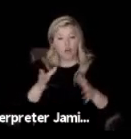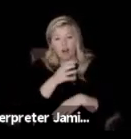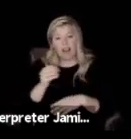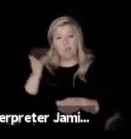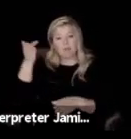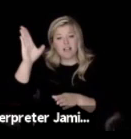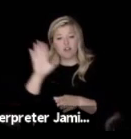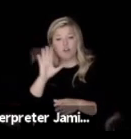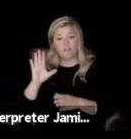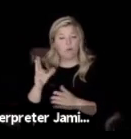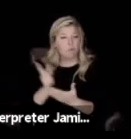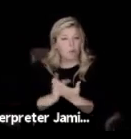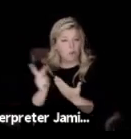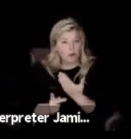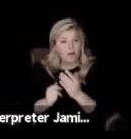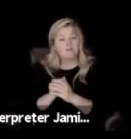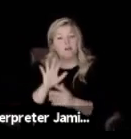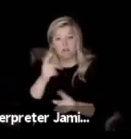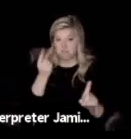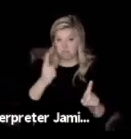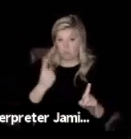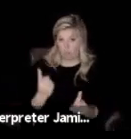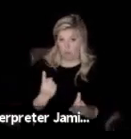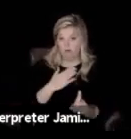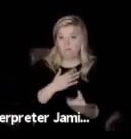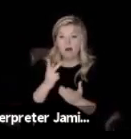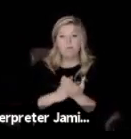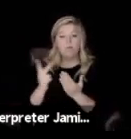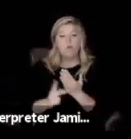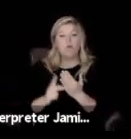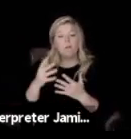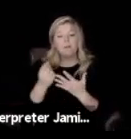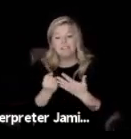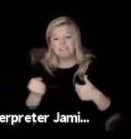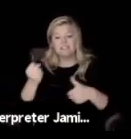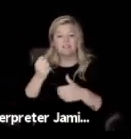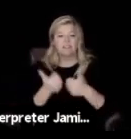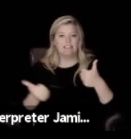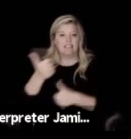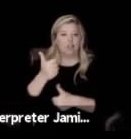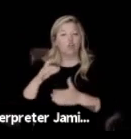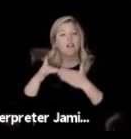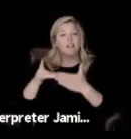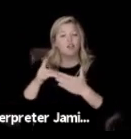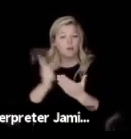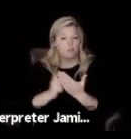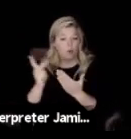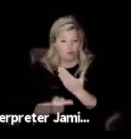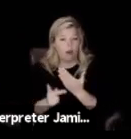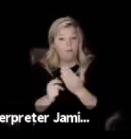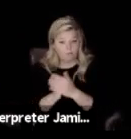programs. In fact, one of my programs is a senior leadership program at SHRM